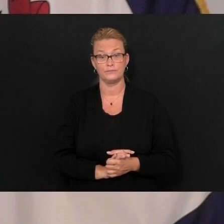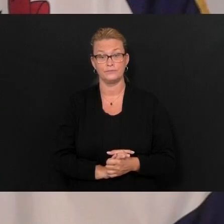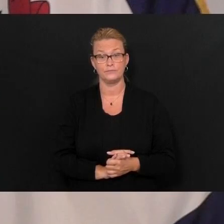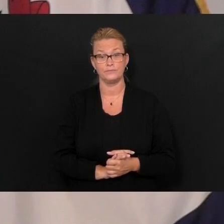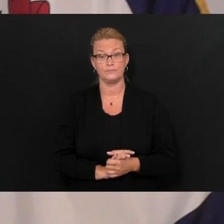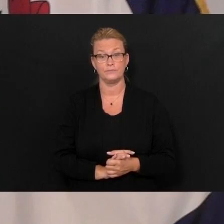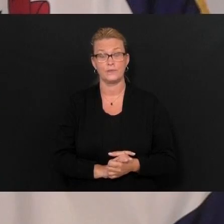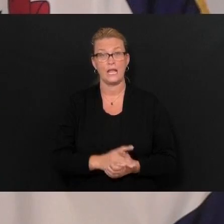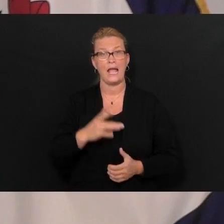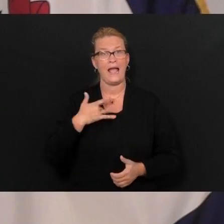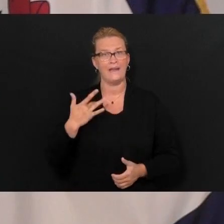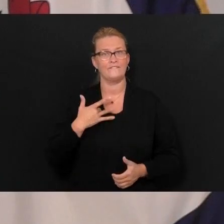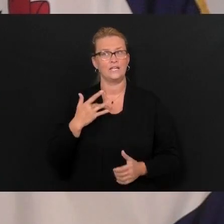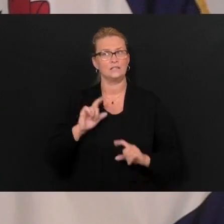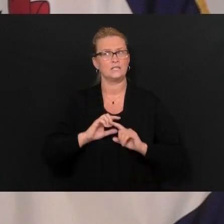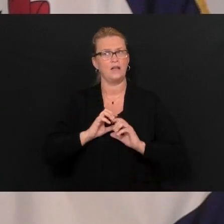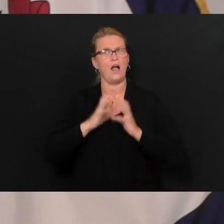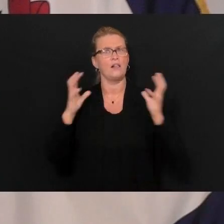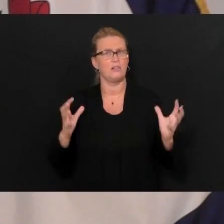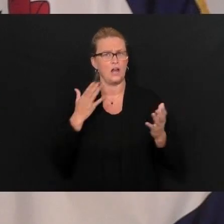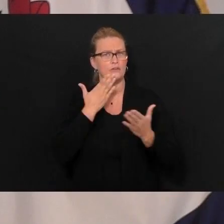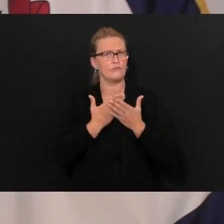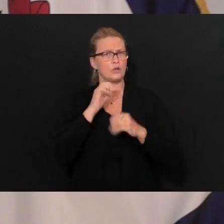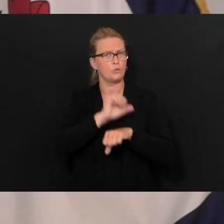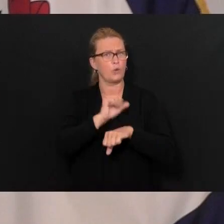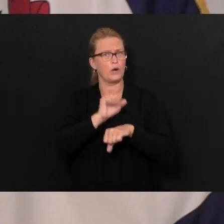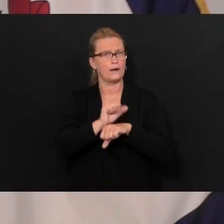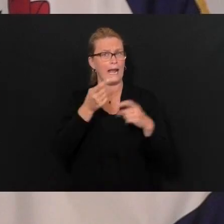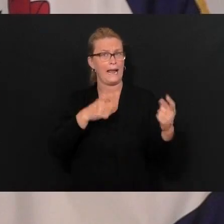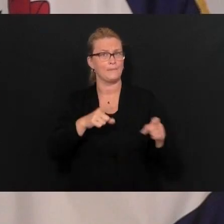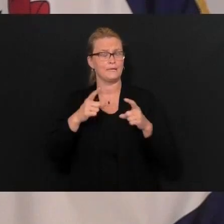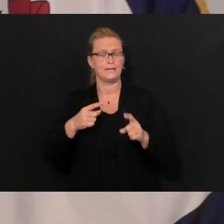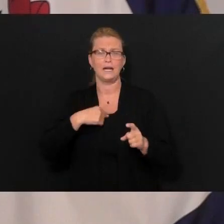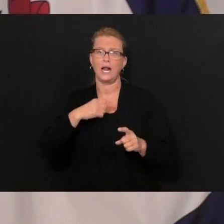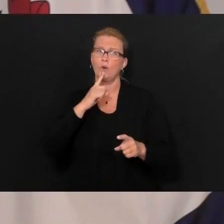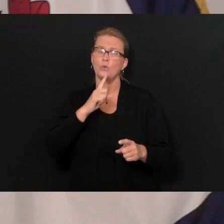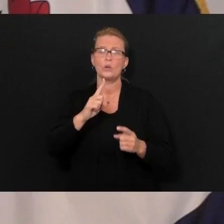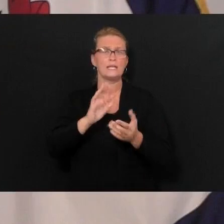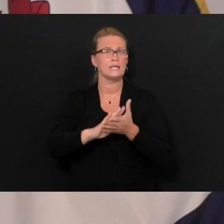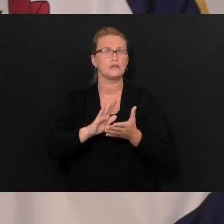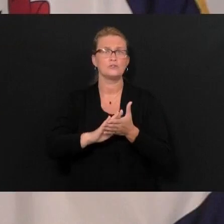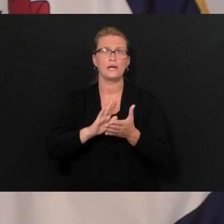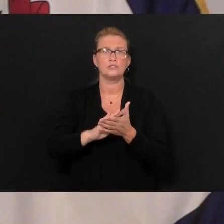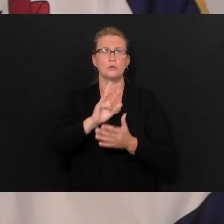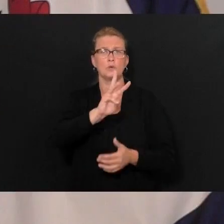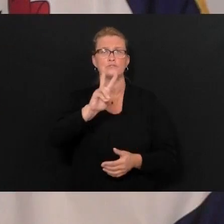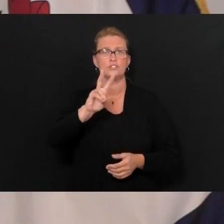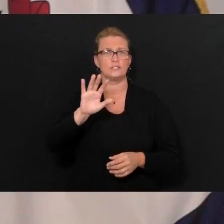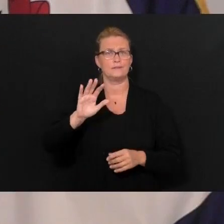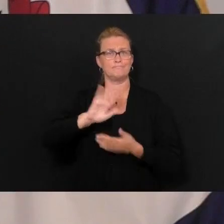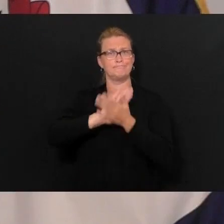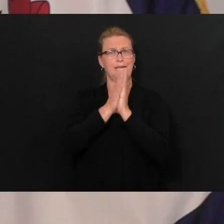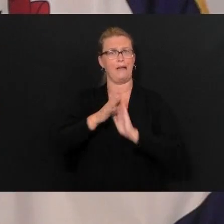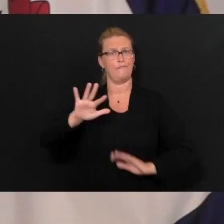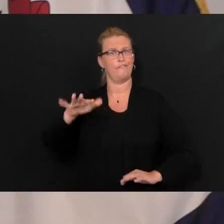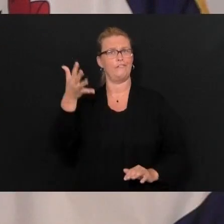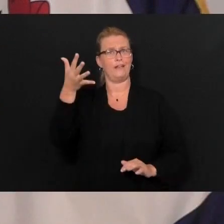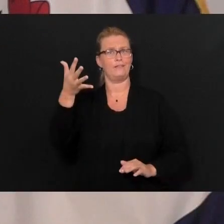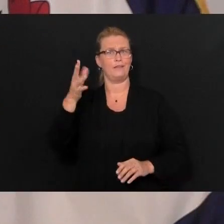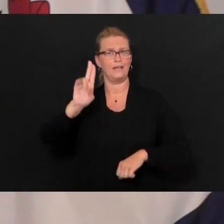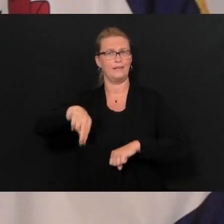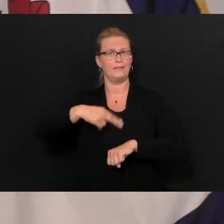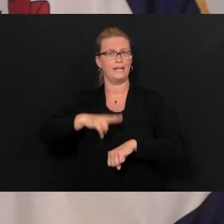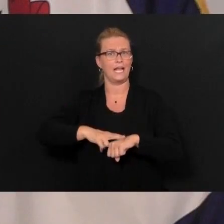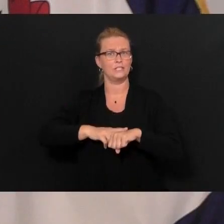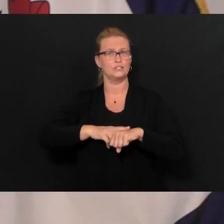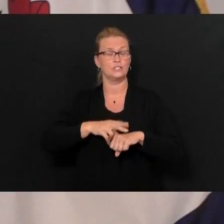think there's been a lot of good work go on, and I salute West Virginia again for being fifth in the nation in this. And if you want to go to